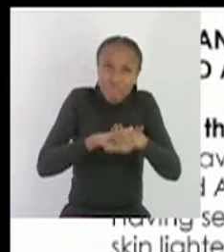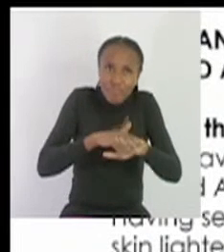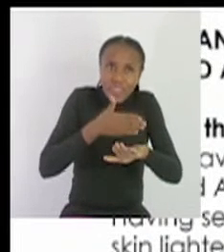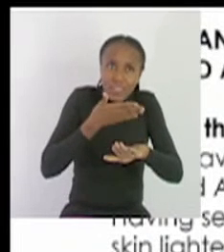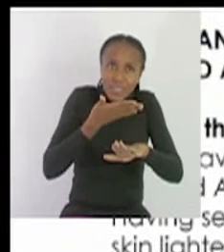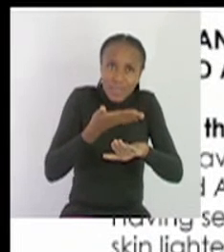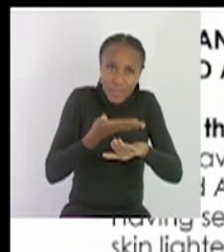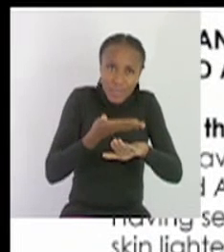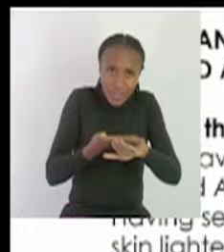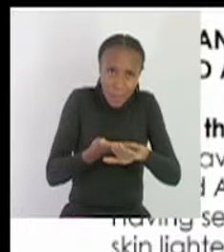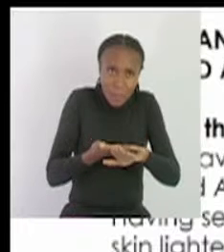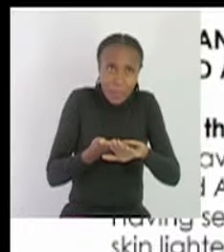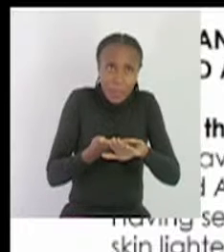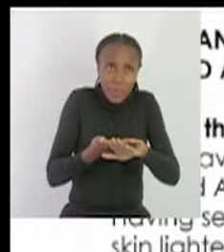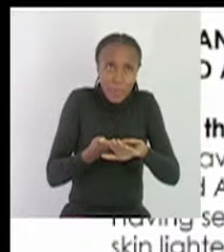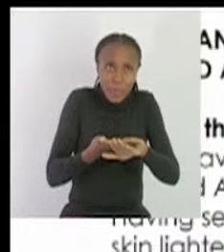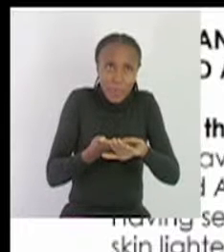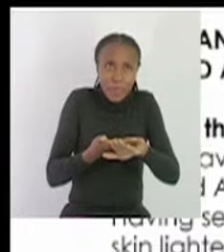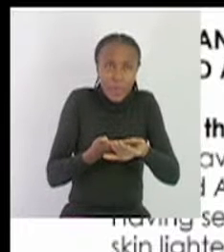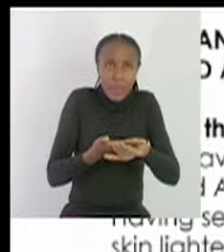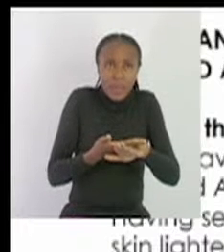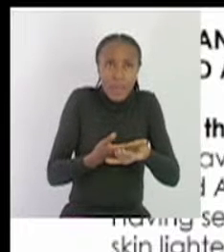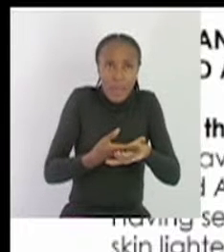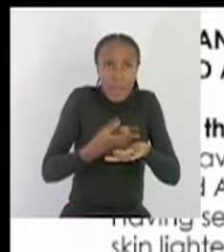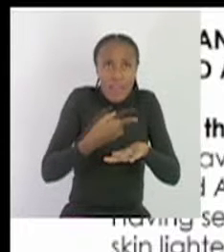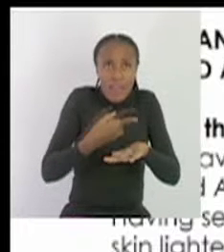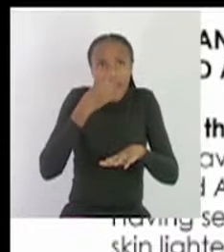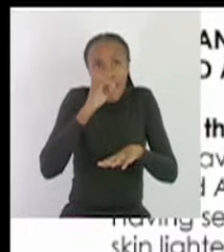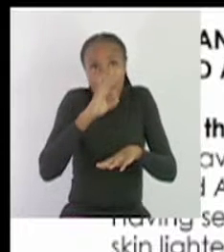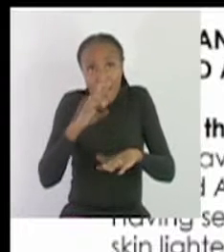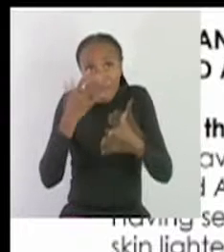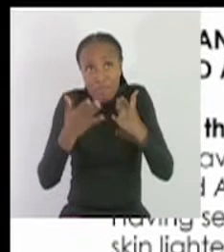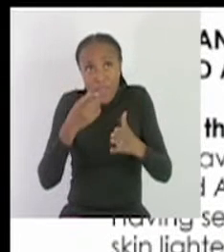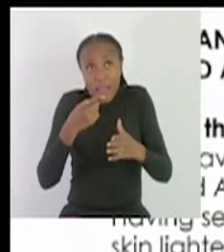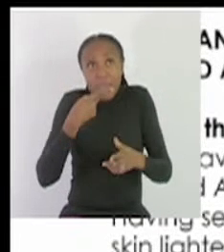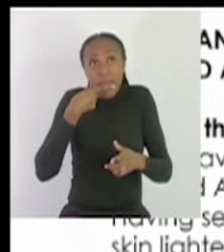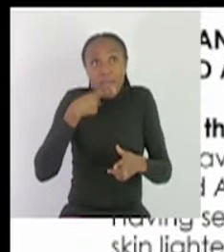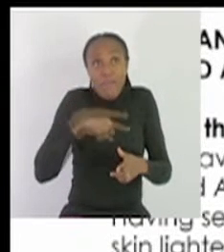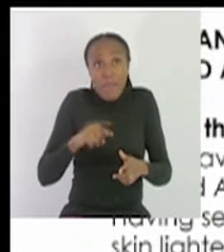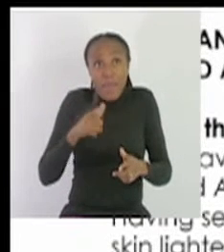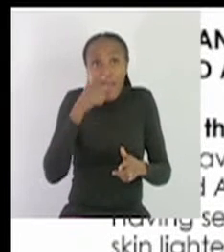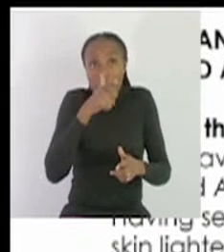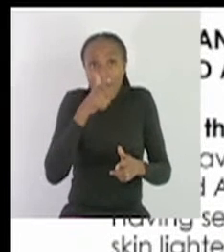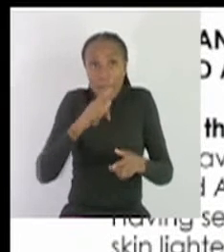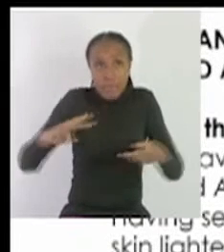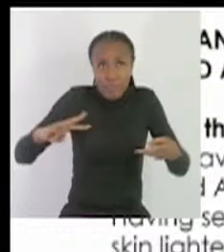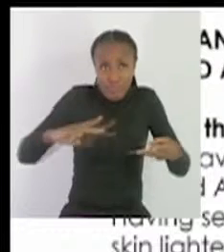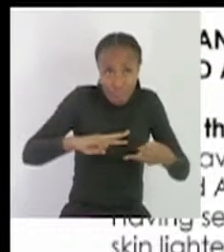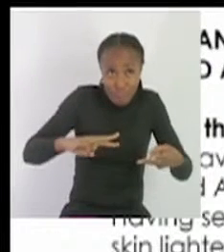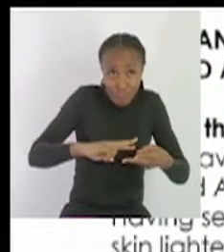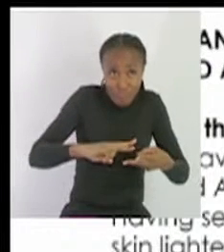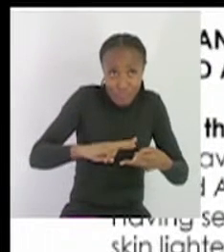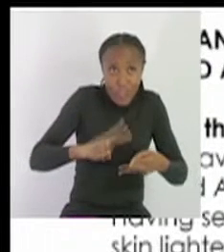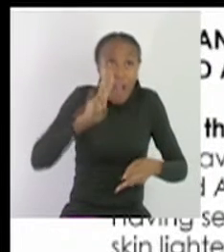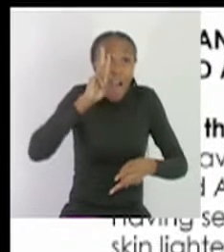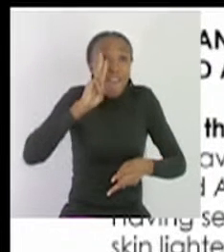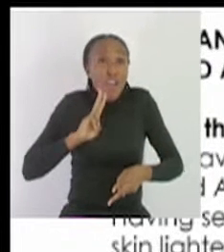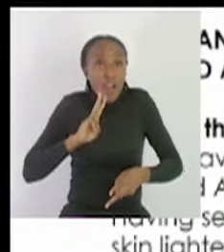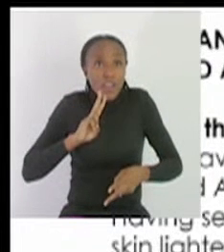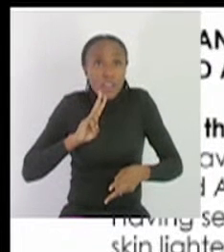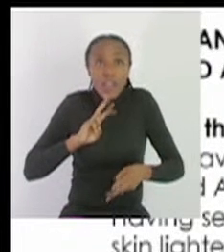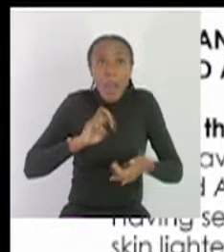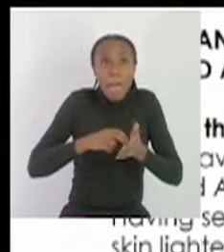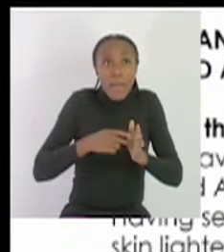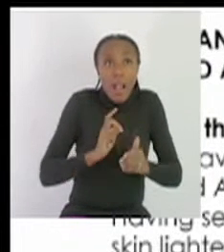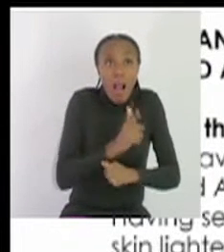are as follows. Number one can be, having sex with a virgin can cure HIV and AIDS.